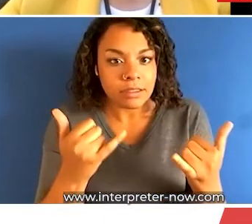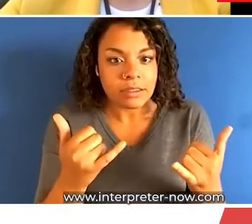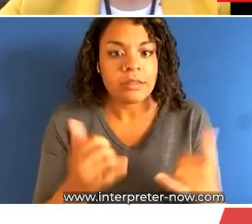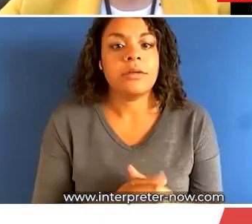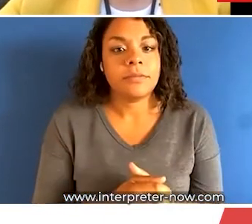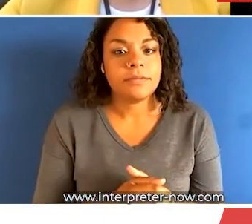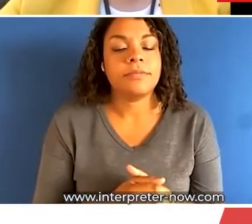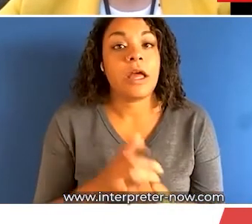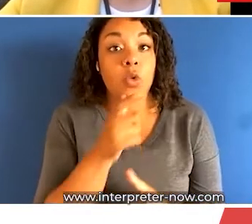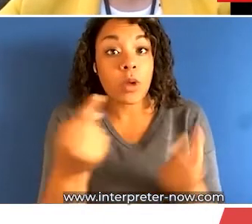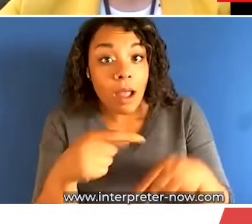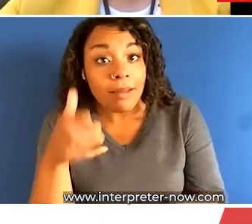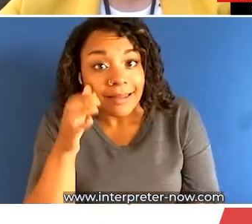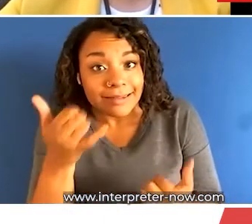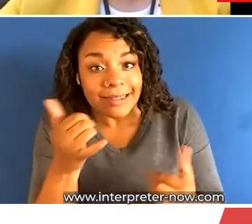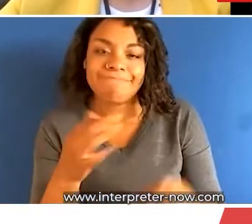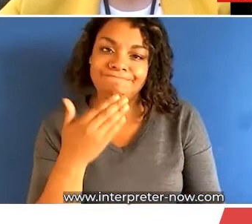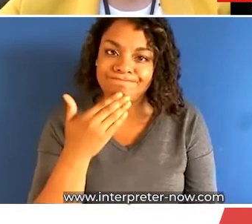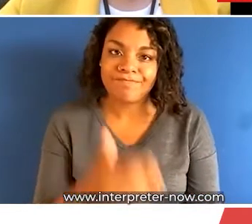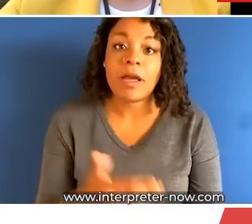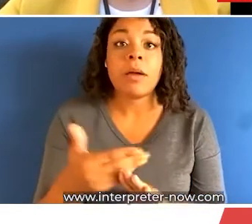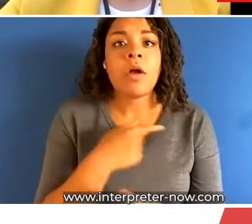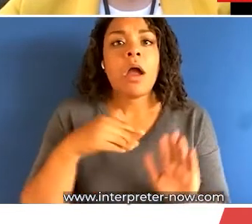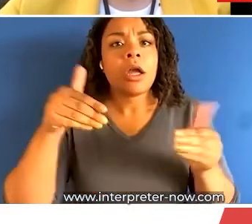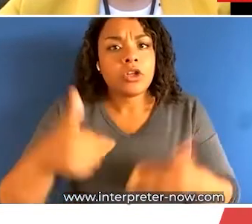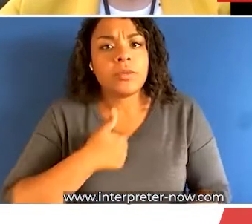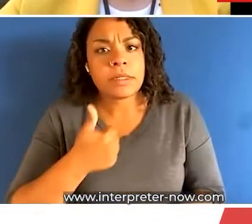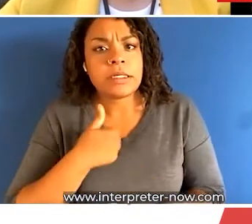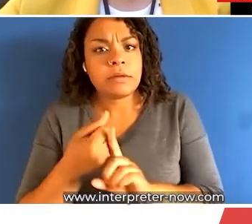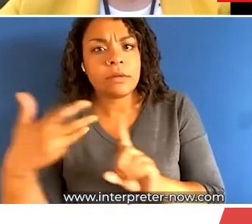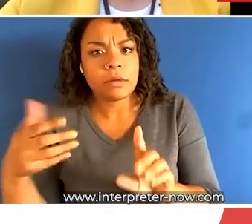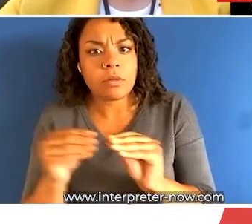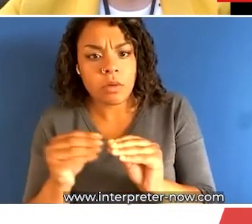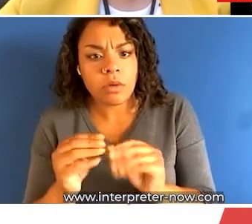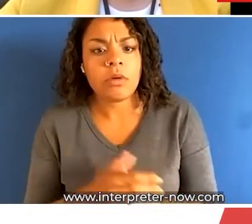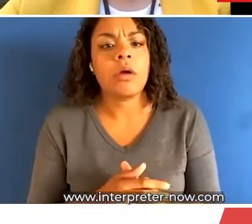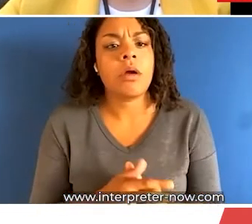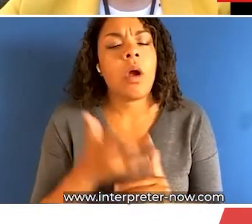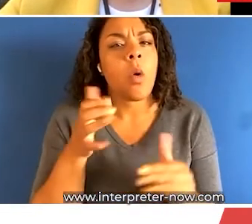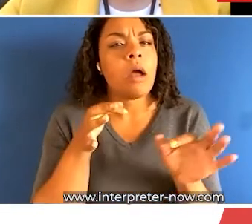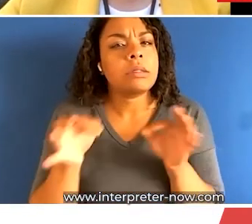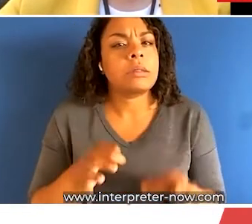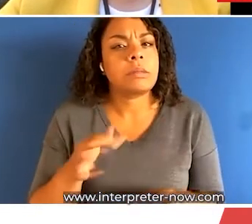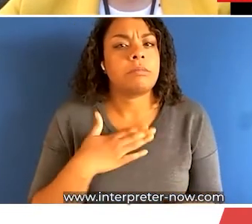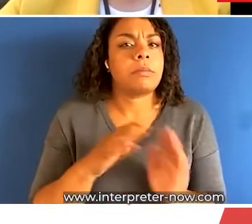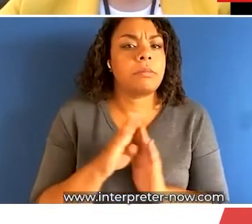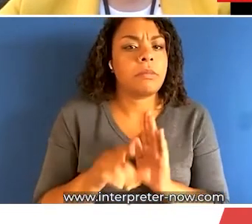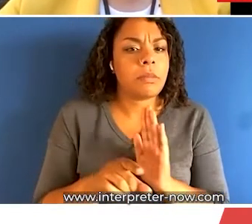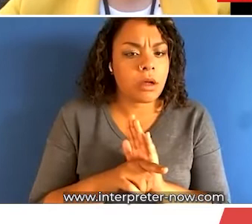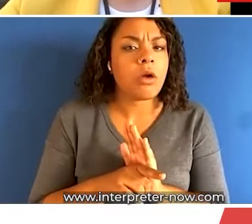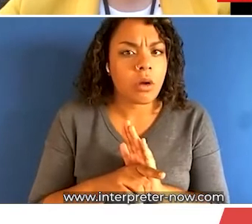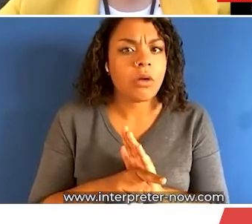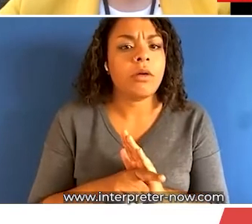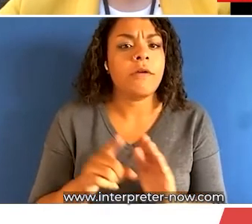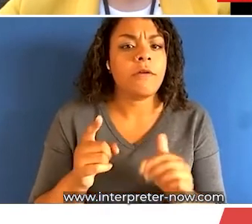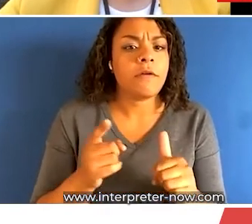us. I just want to say before I introduce myself and explain a little bit about where I'm coming from, I would love to